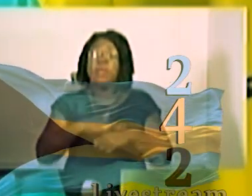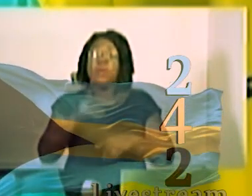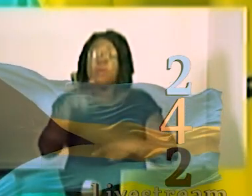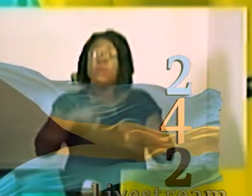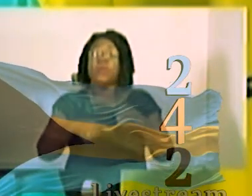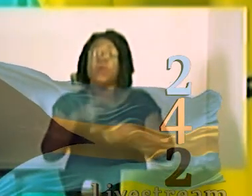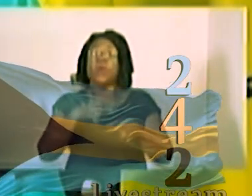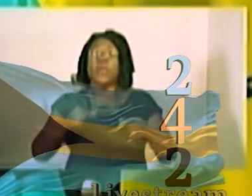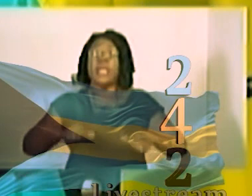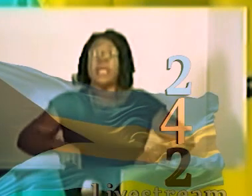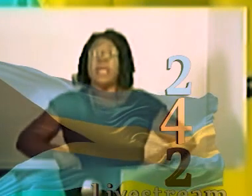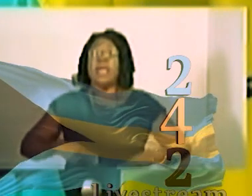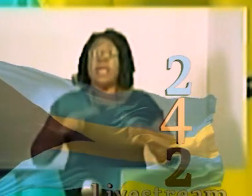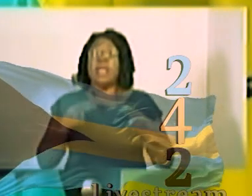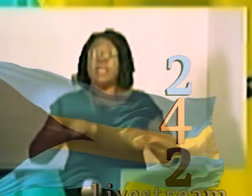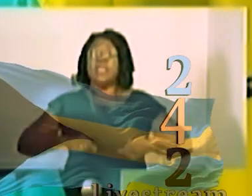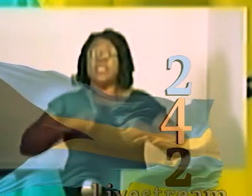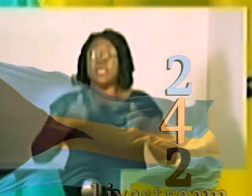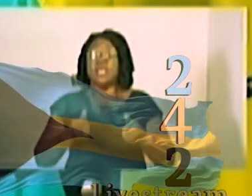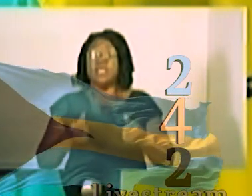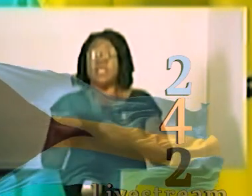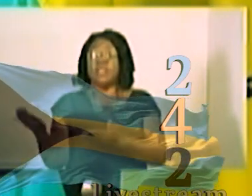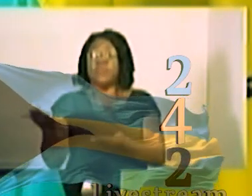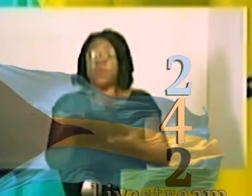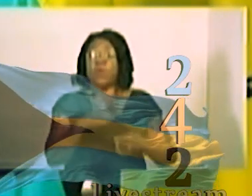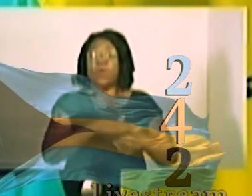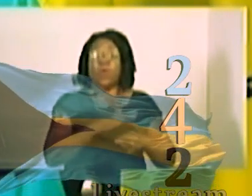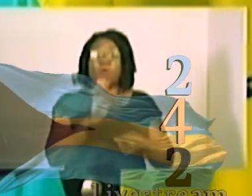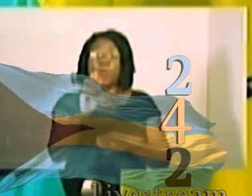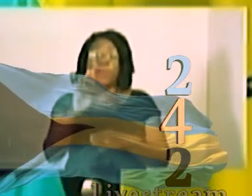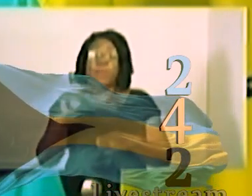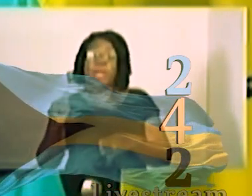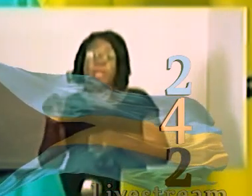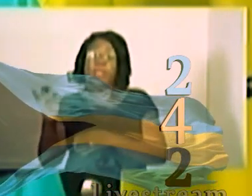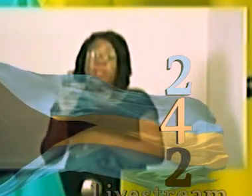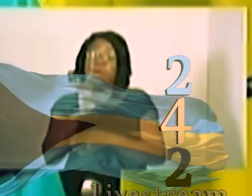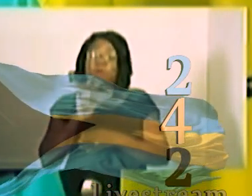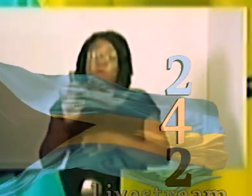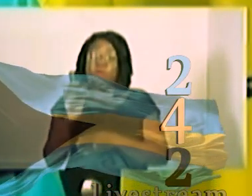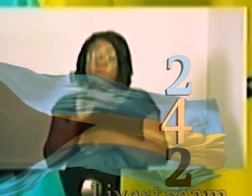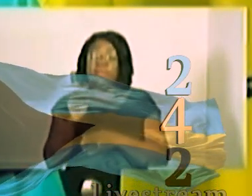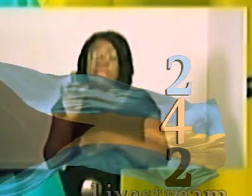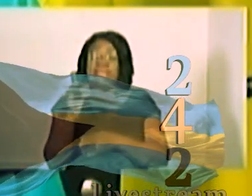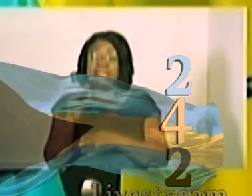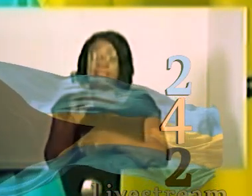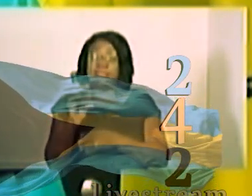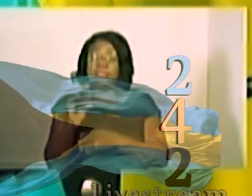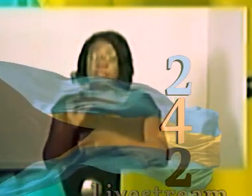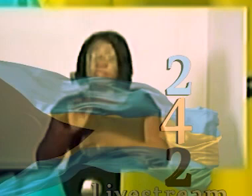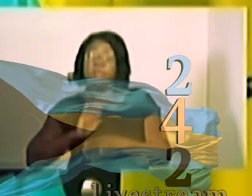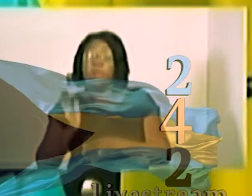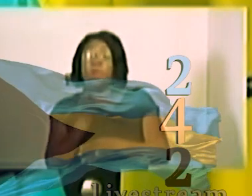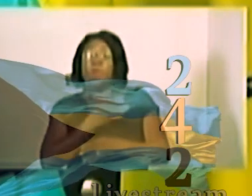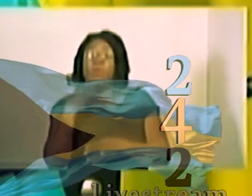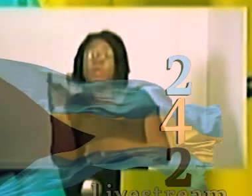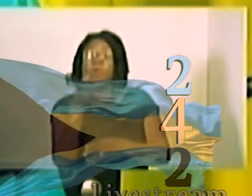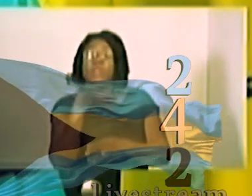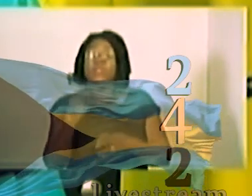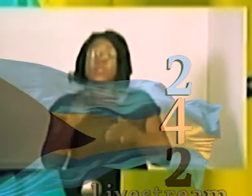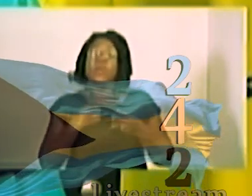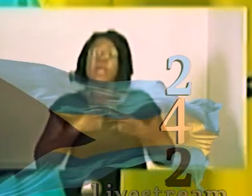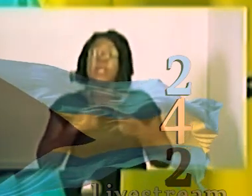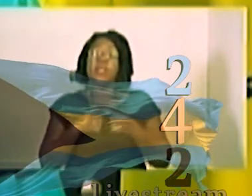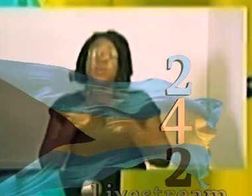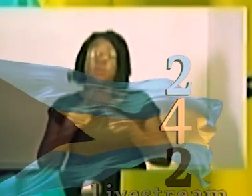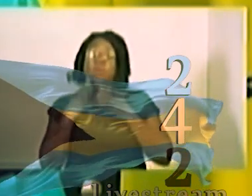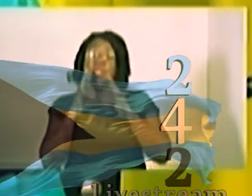posed by the COVID virus. We also had to respond to the variety of